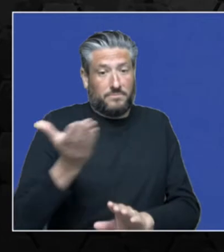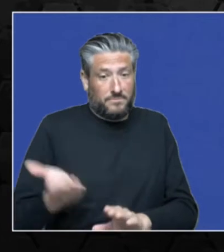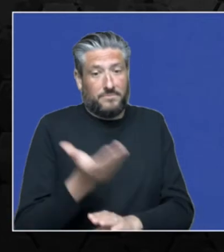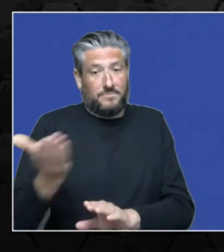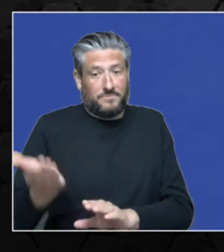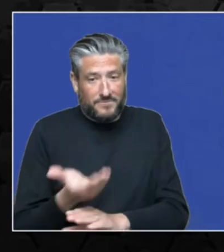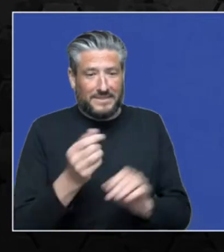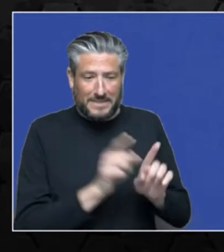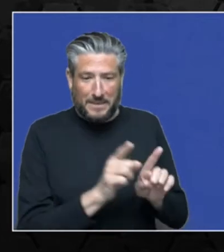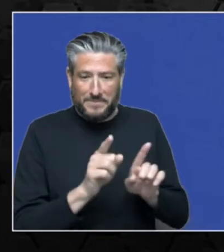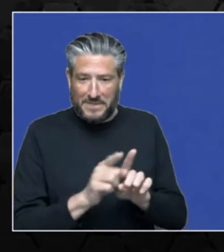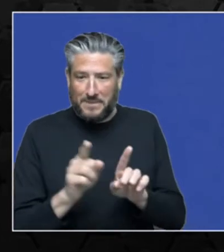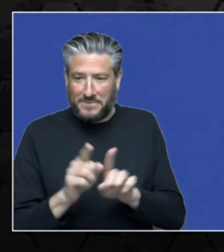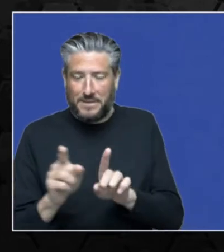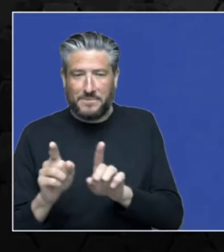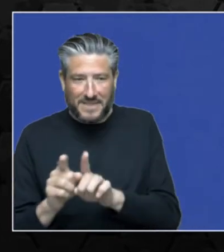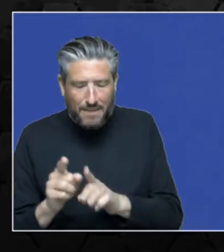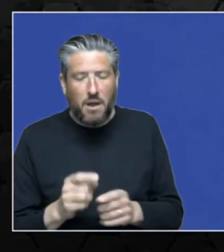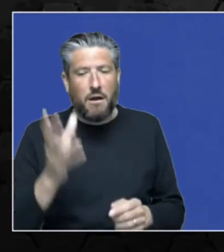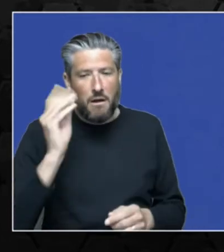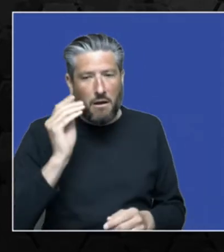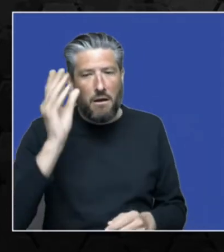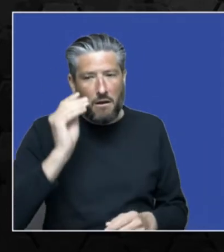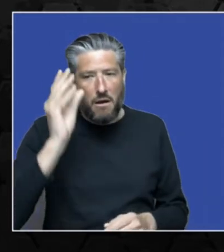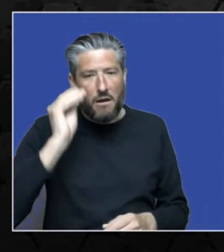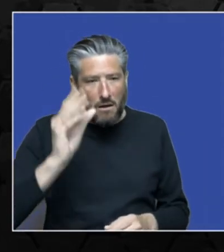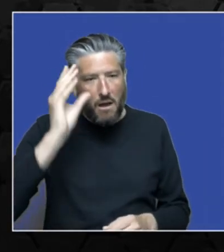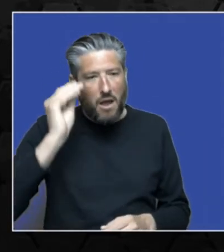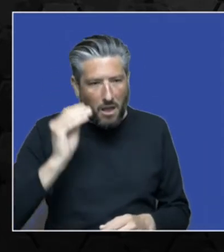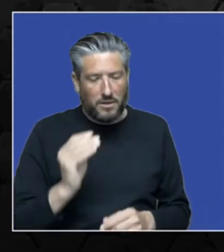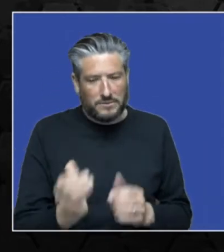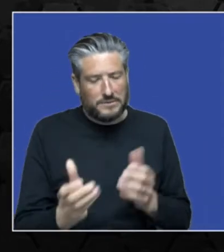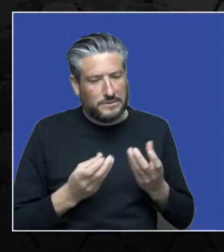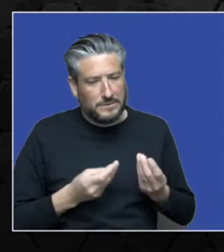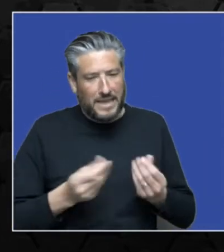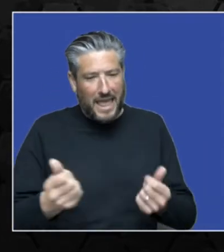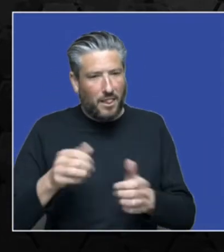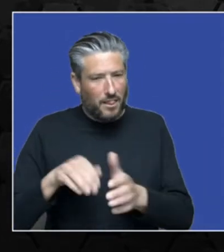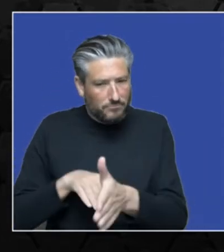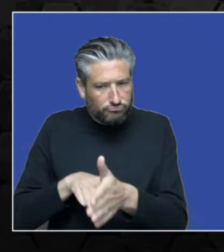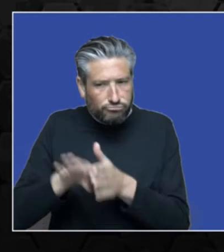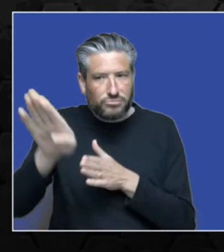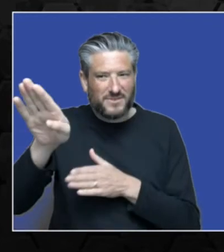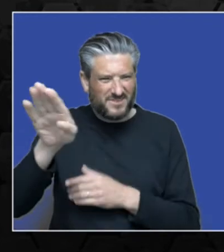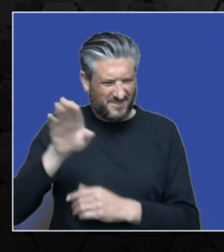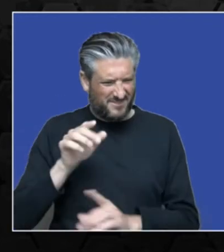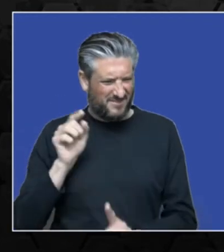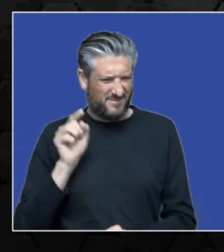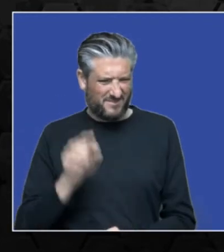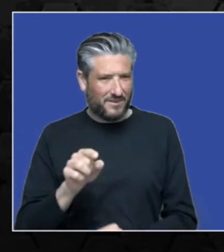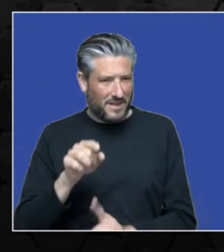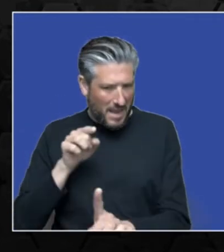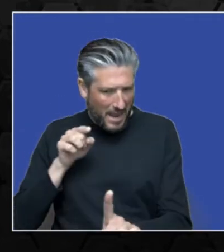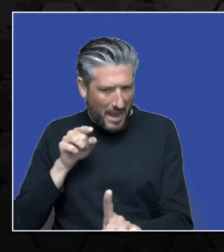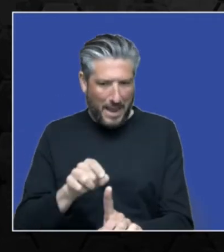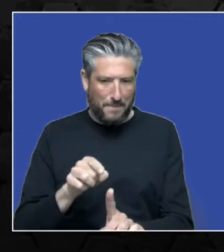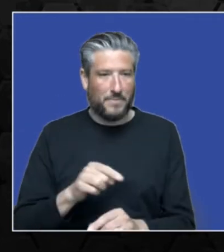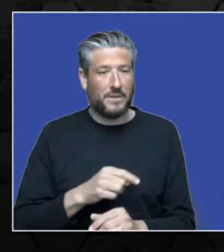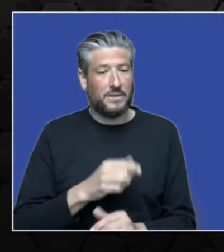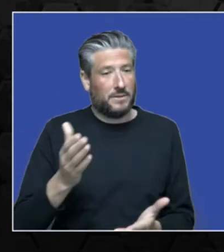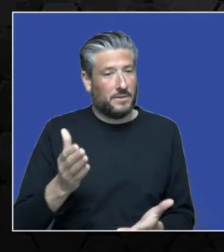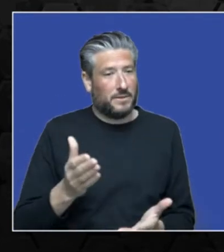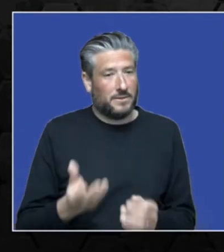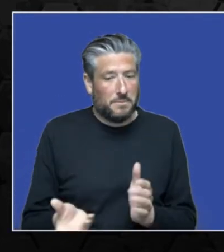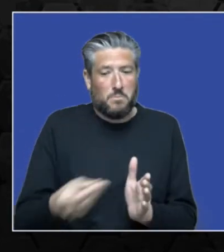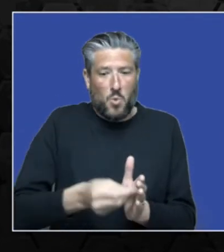the game is over or the game is finished or you've reached like your target and stuff. That's the entire idea of like reinforcement learning. Use cases for this is